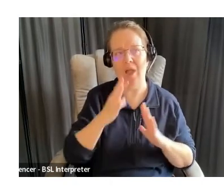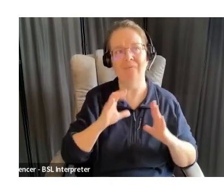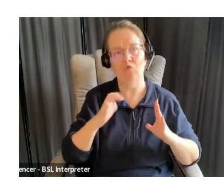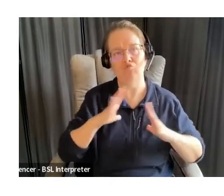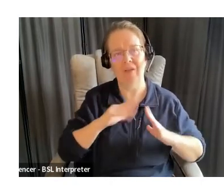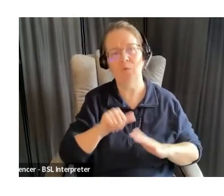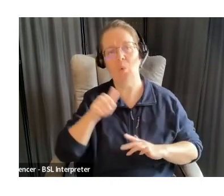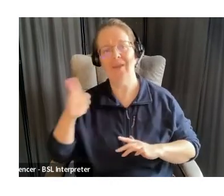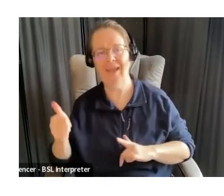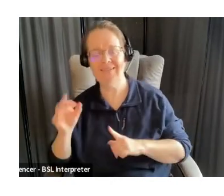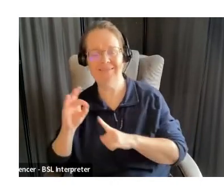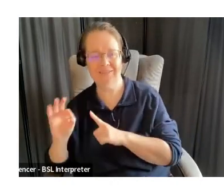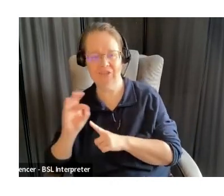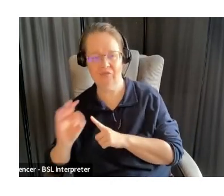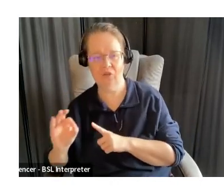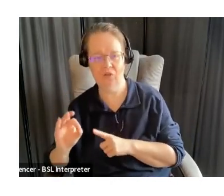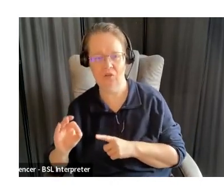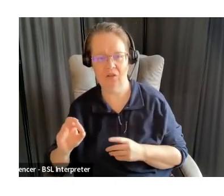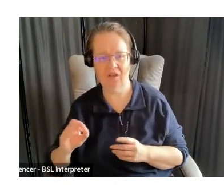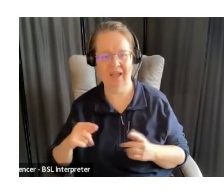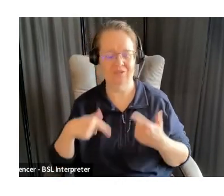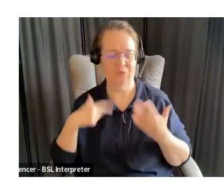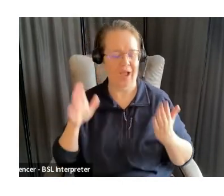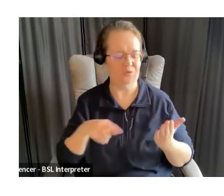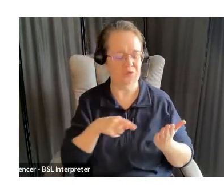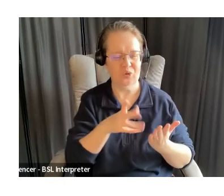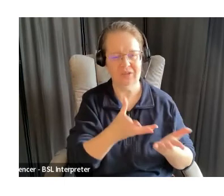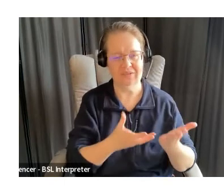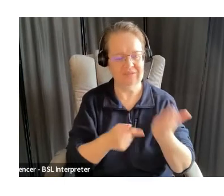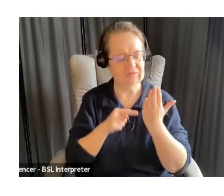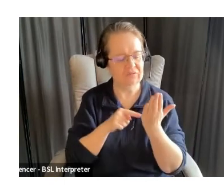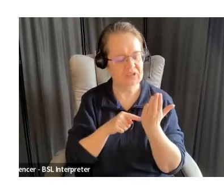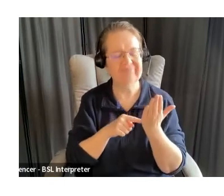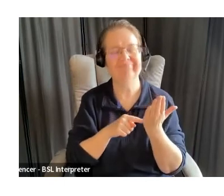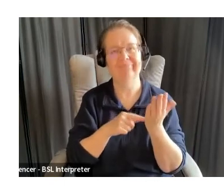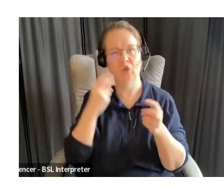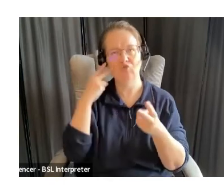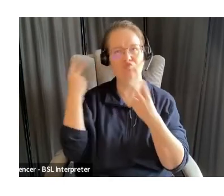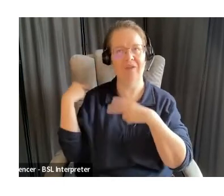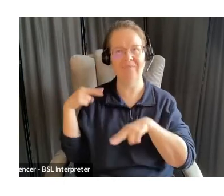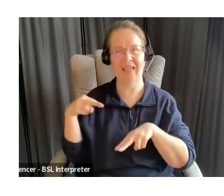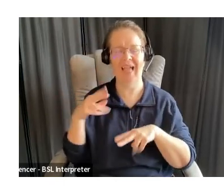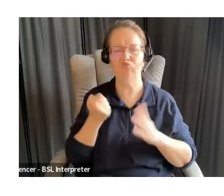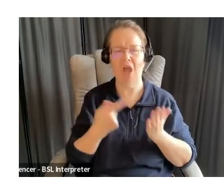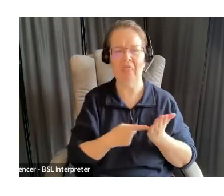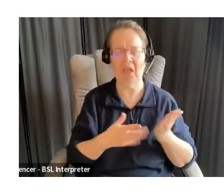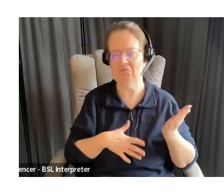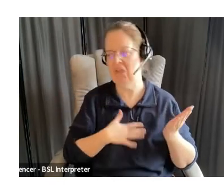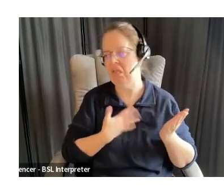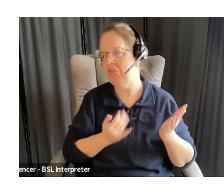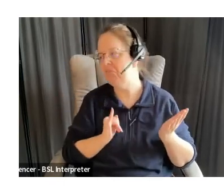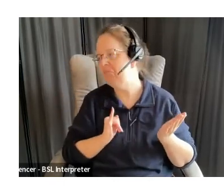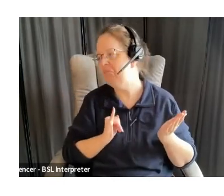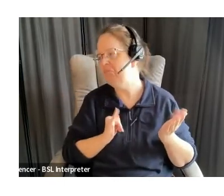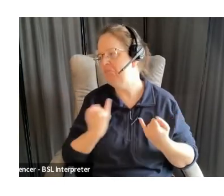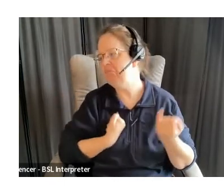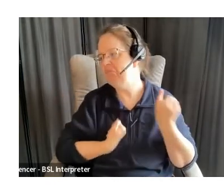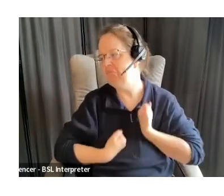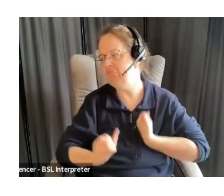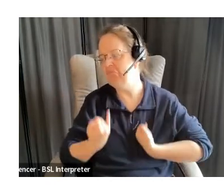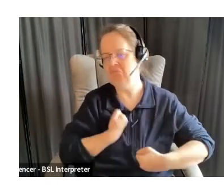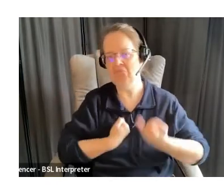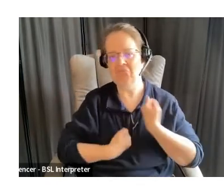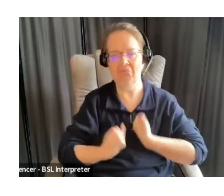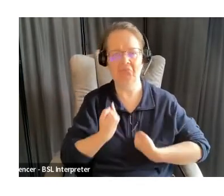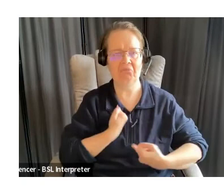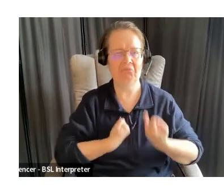interview. So it's important to be very objective when you reflect on your interview, rather than the self-critical voice that comes